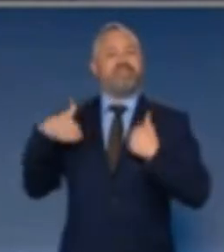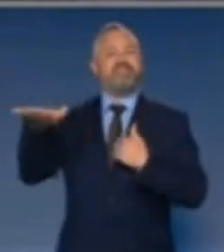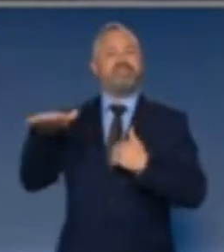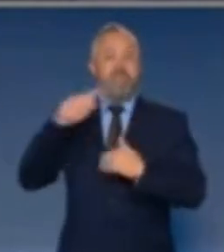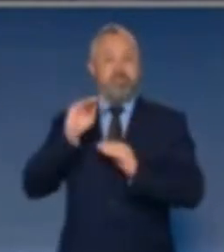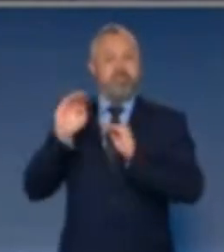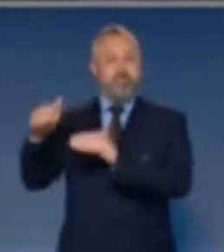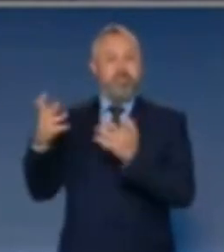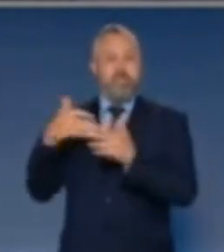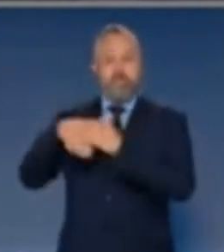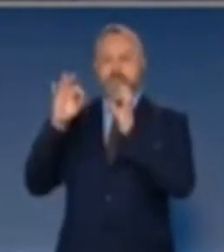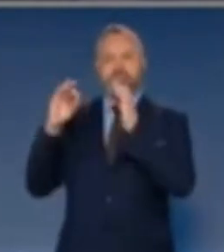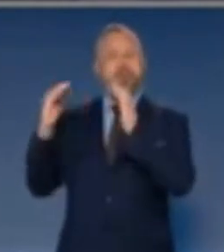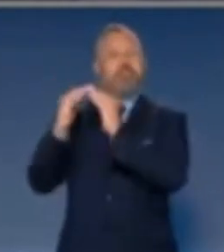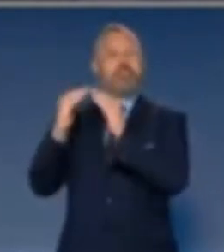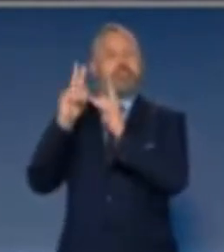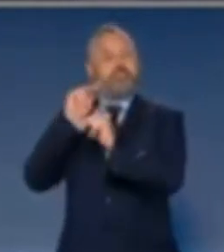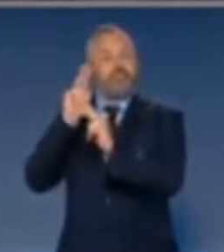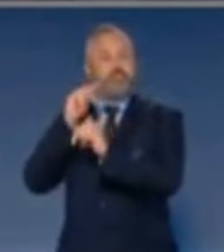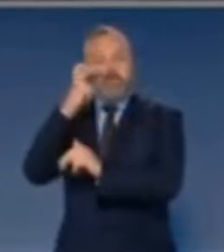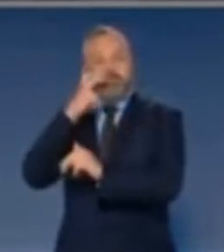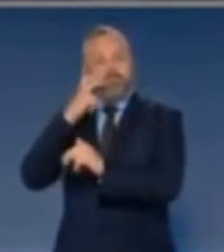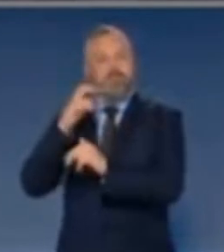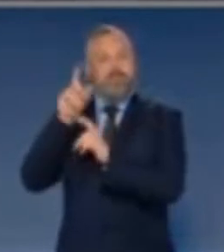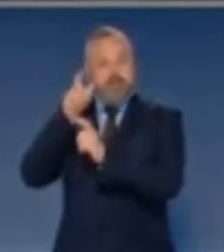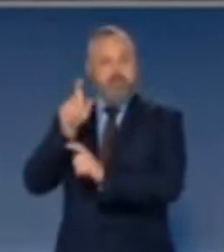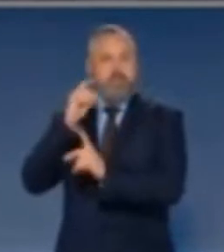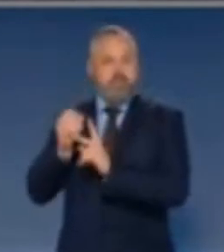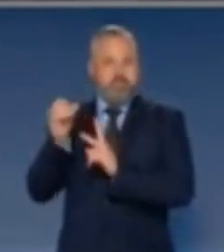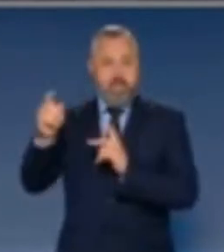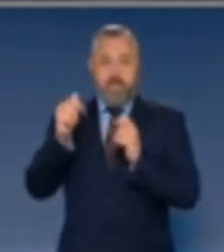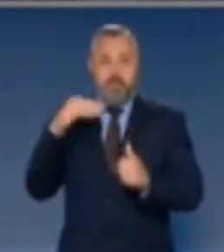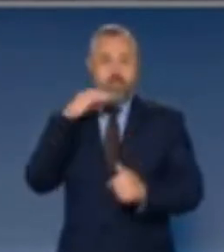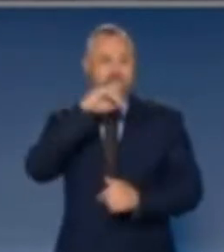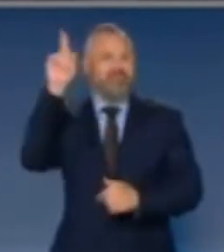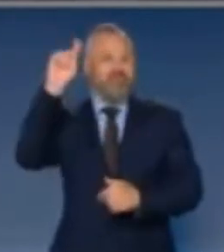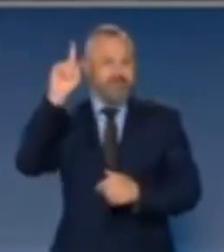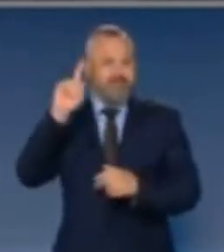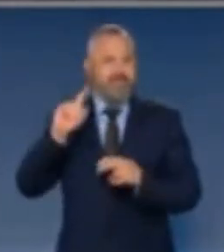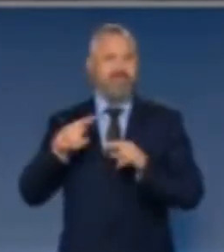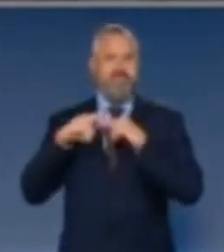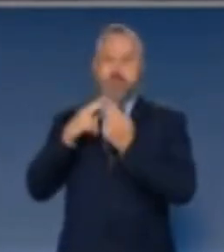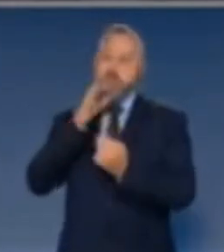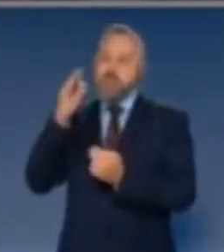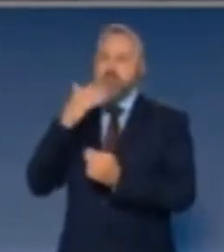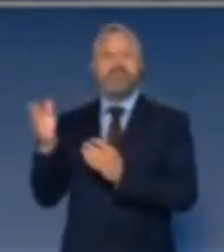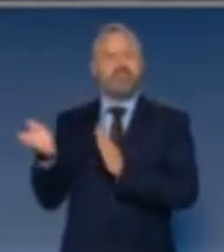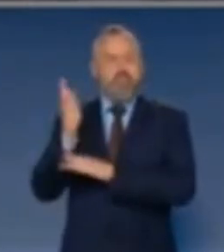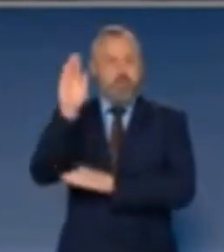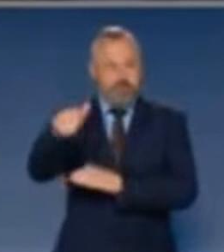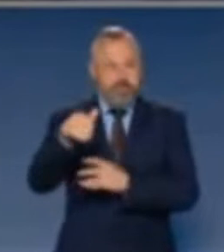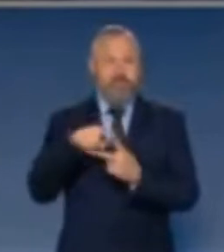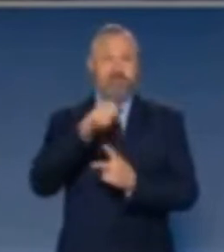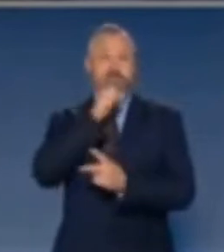facility after she's had lunch today. That was the request of the family. The man will stay in hospital for